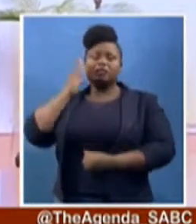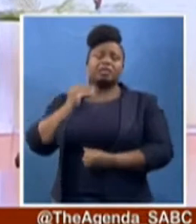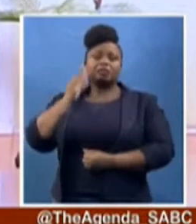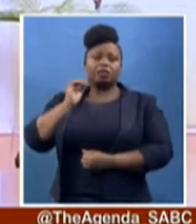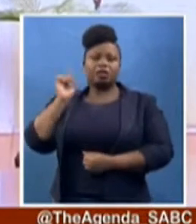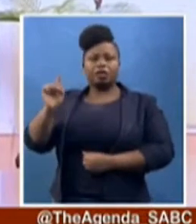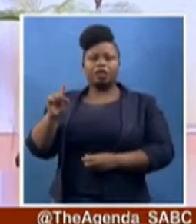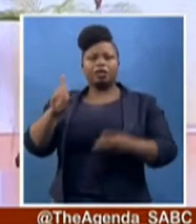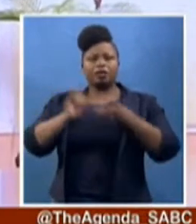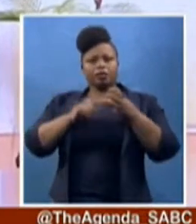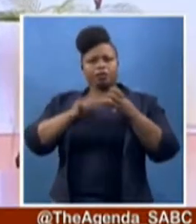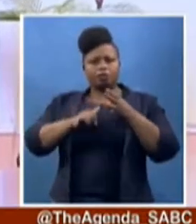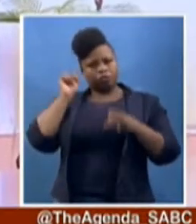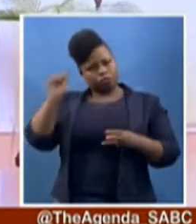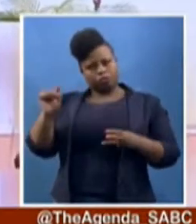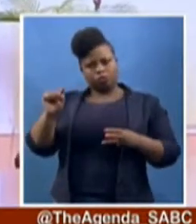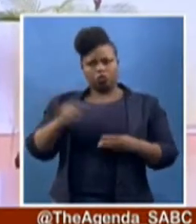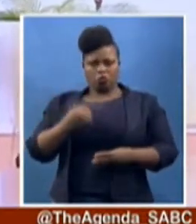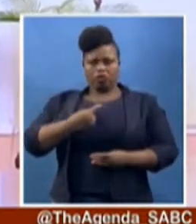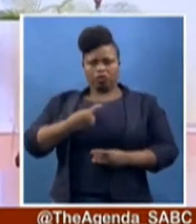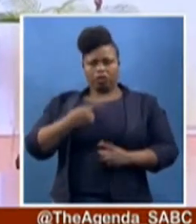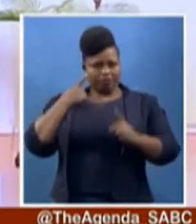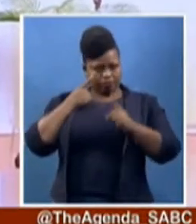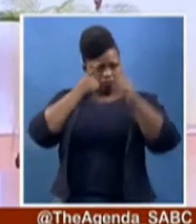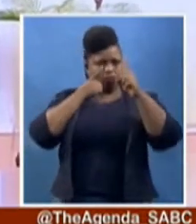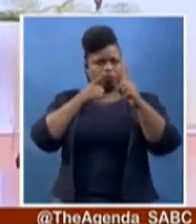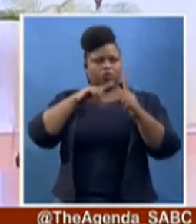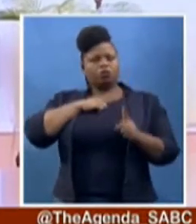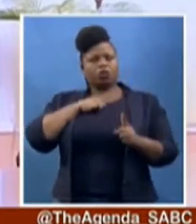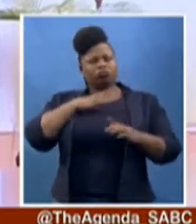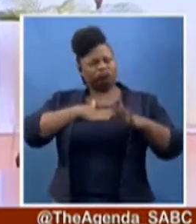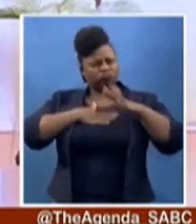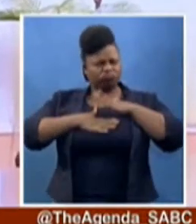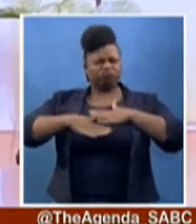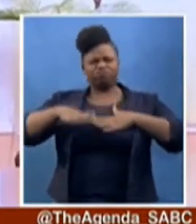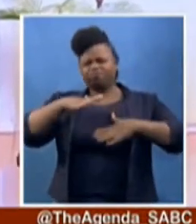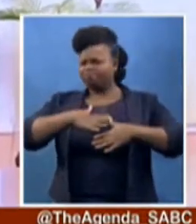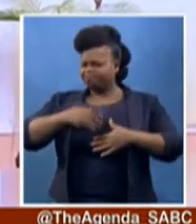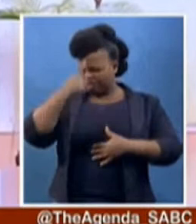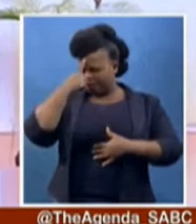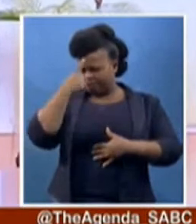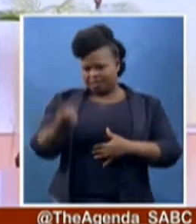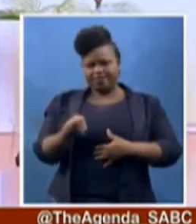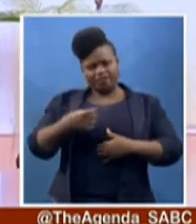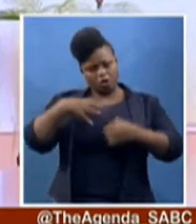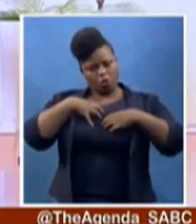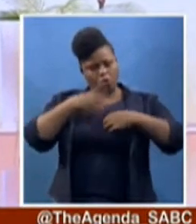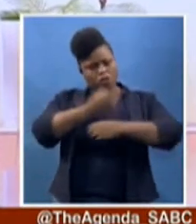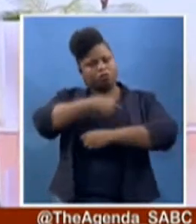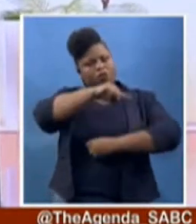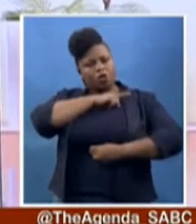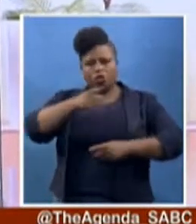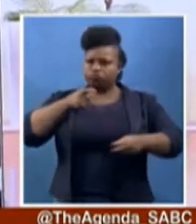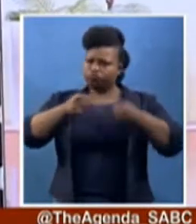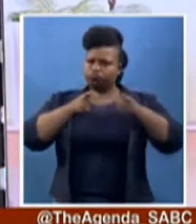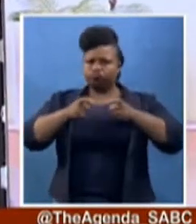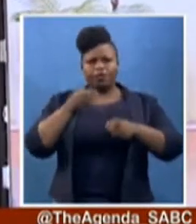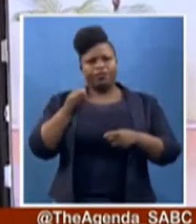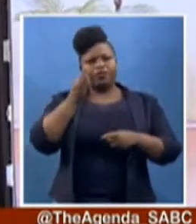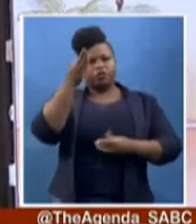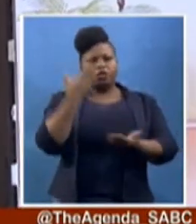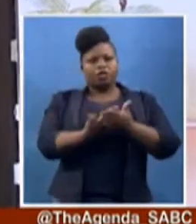self-determination, tenacity, and a deep belief in their own power to control their future and the future of their